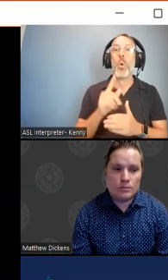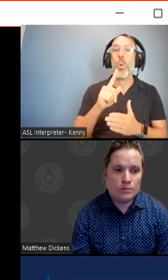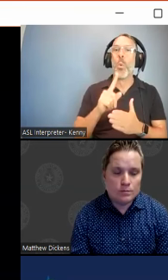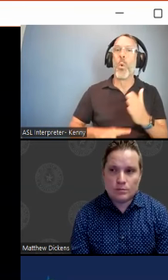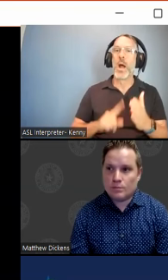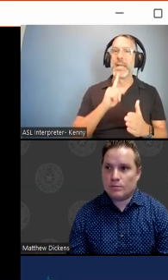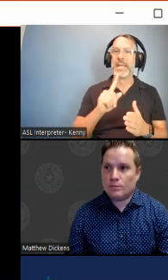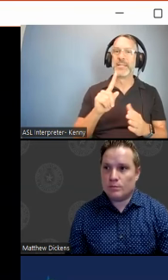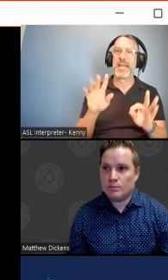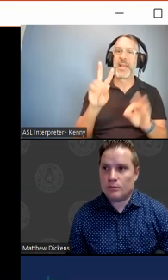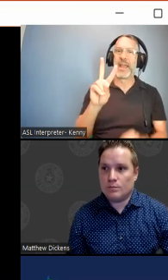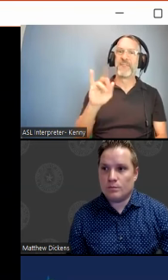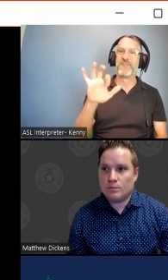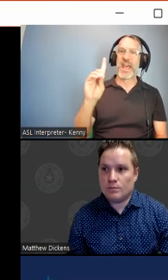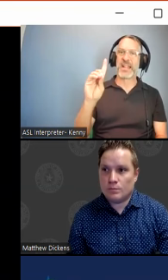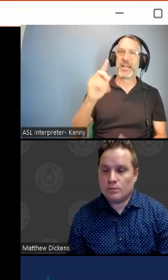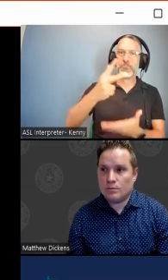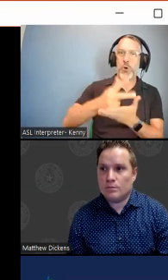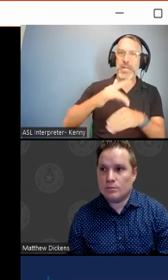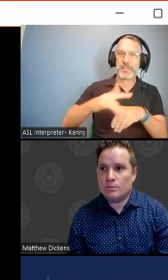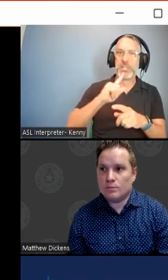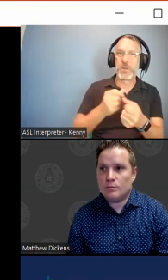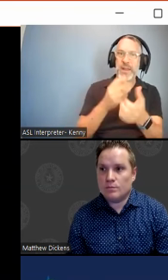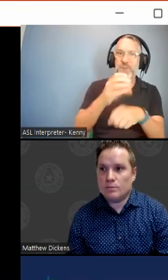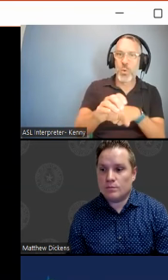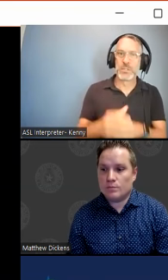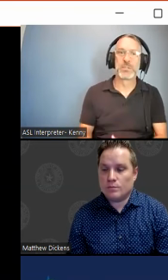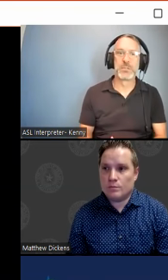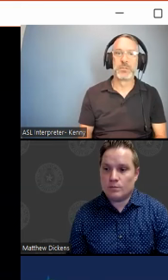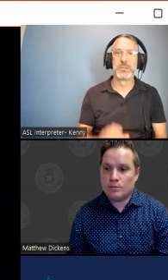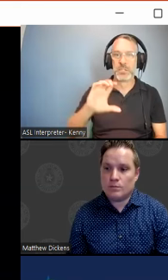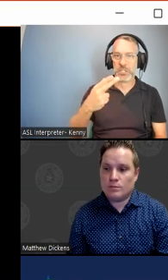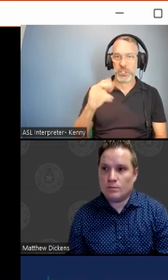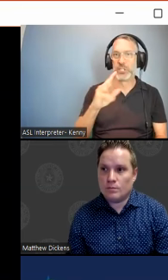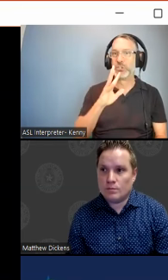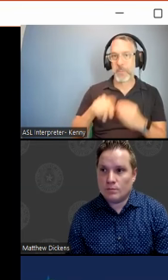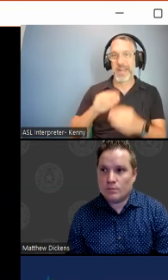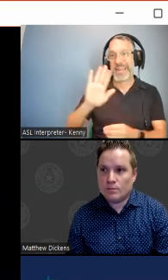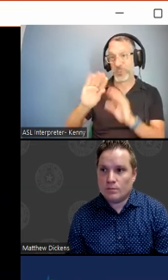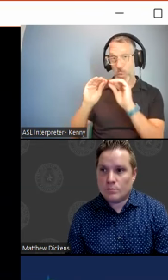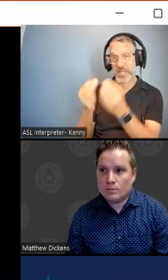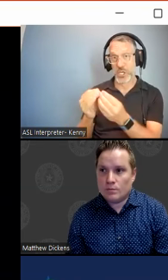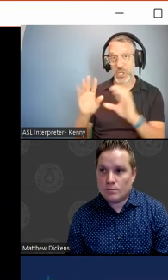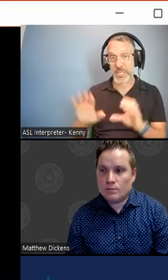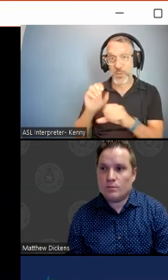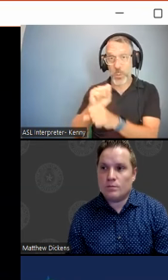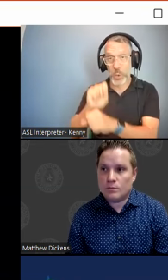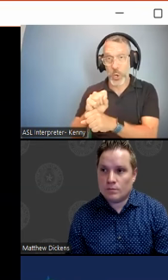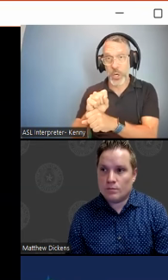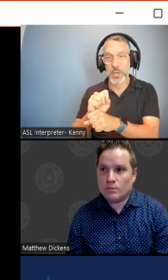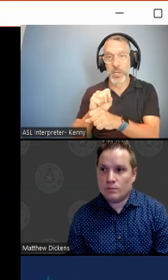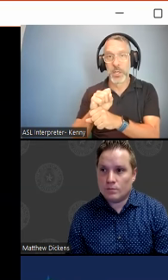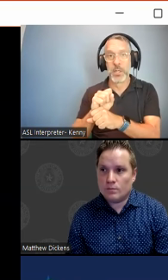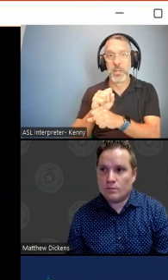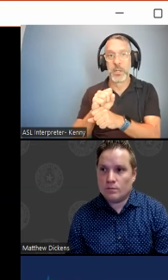a valid parking space that can be enforceable. Chase has talked about how his organization did the work to make sure